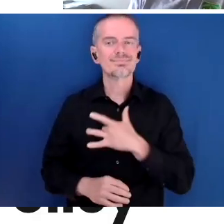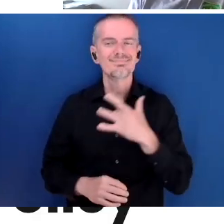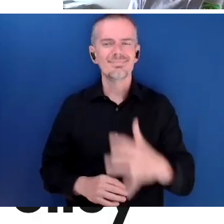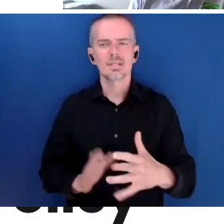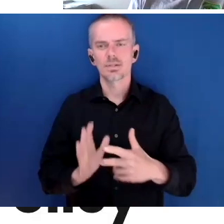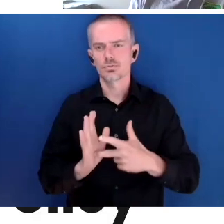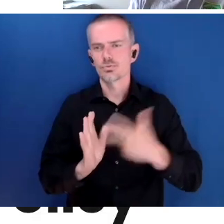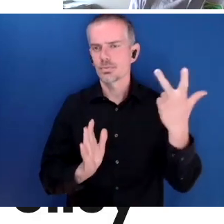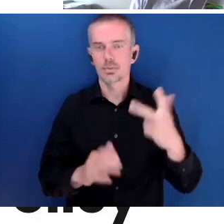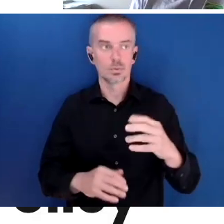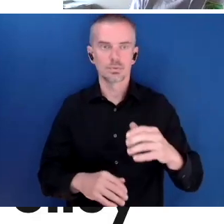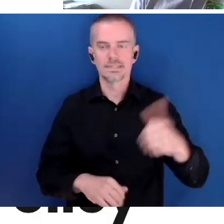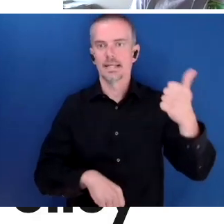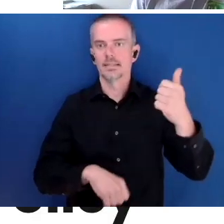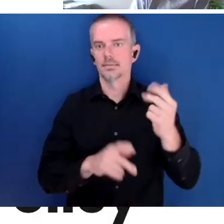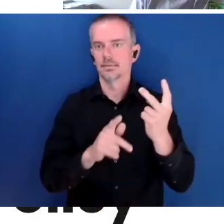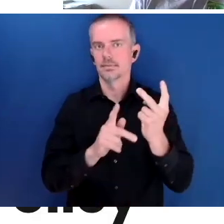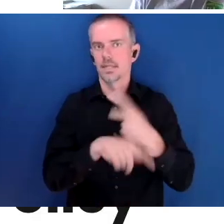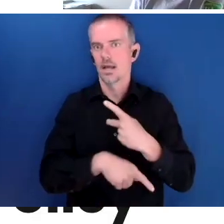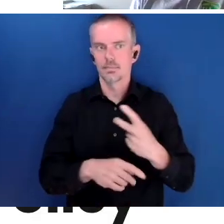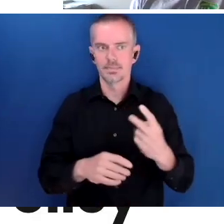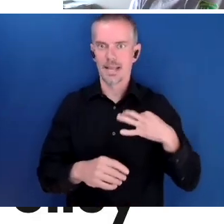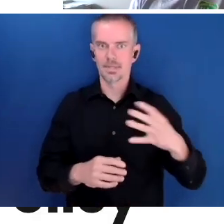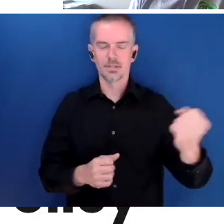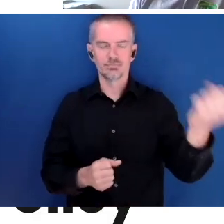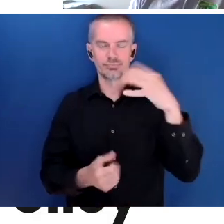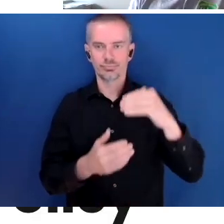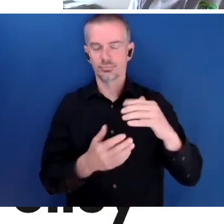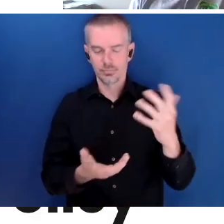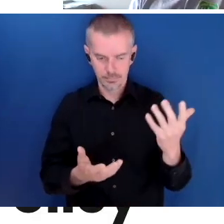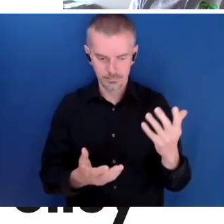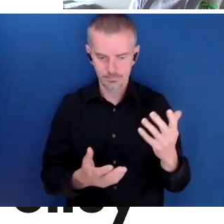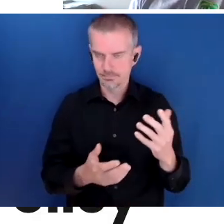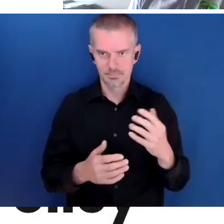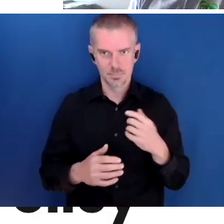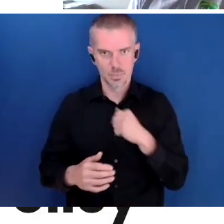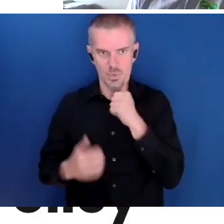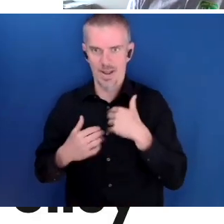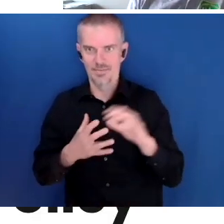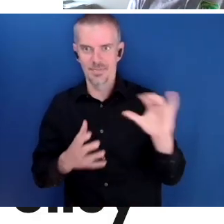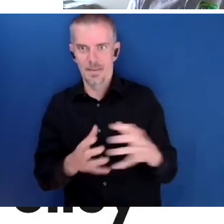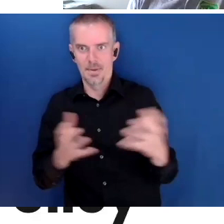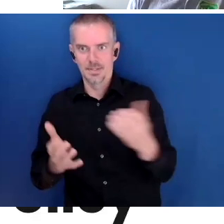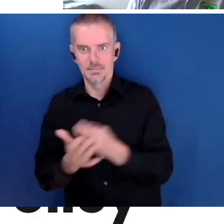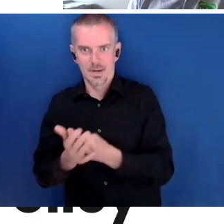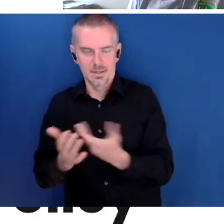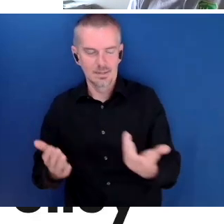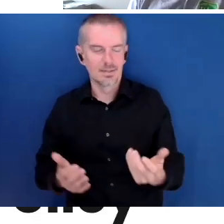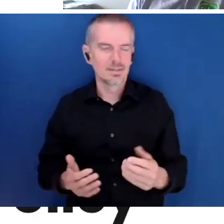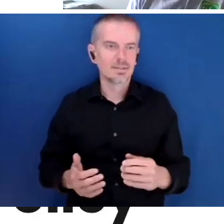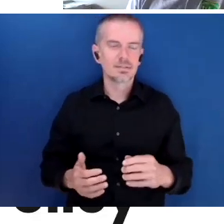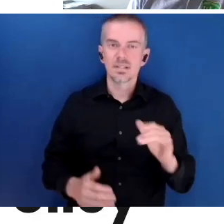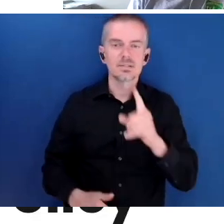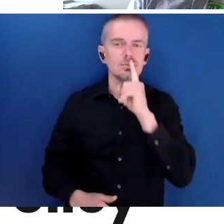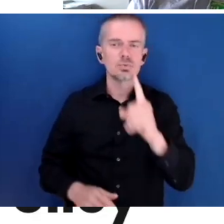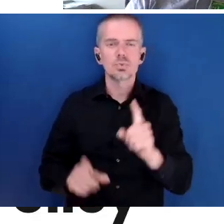times as many applications as we have money to be able to fund. And that's been even true